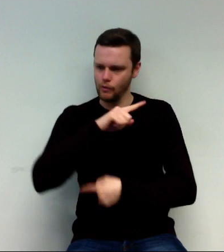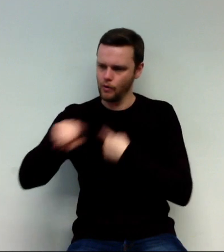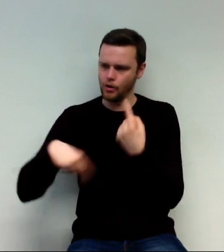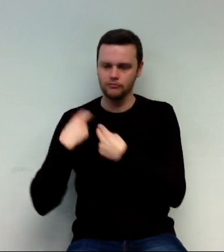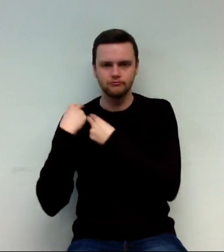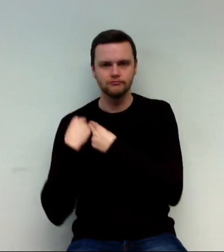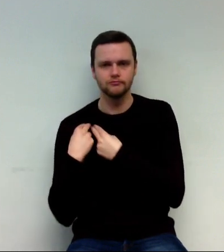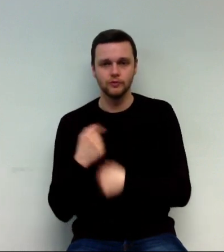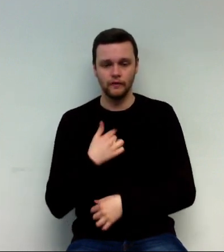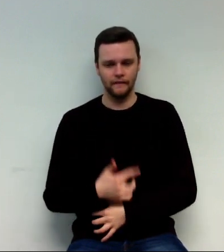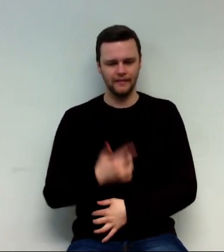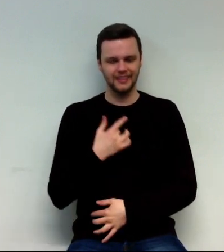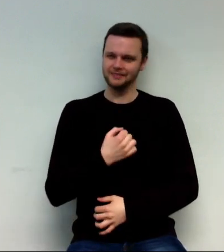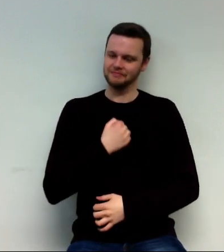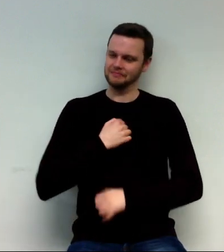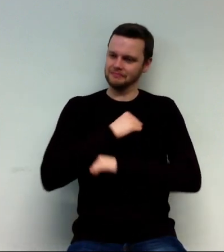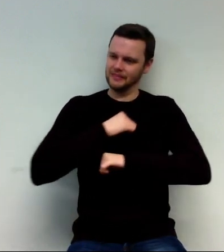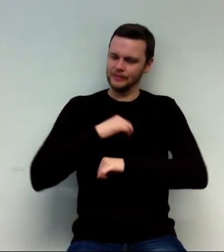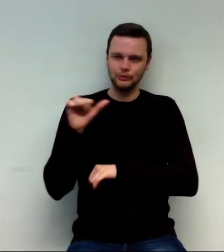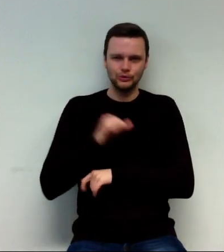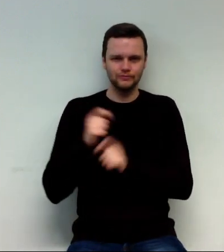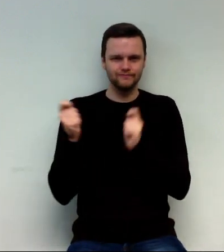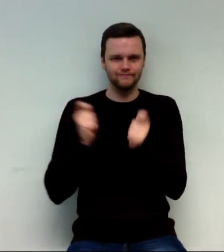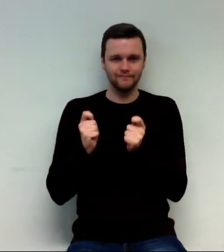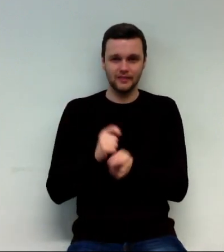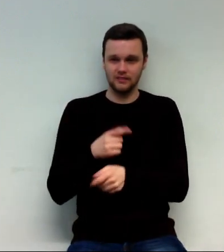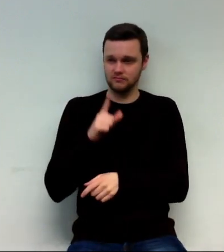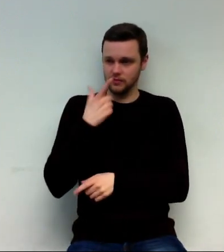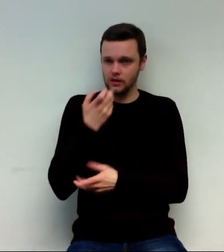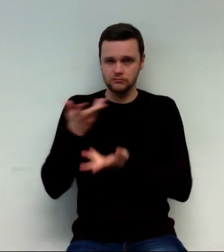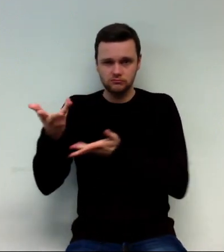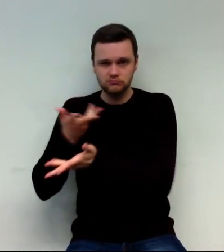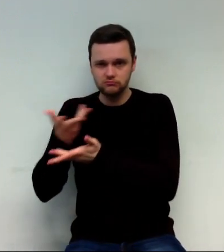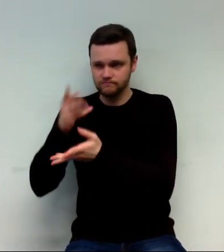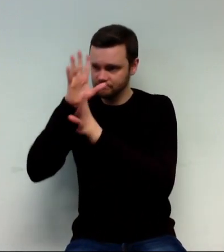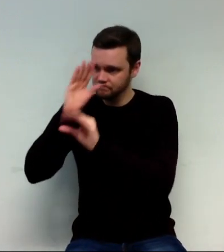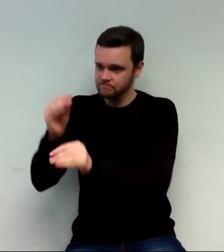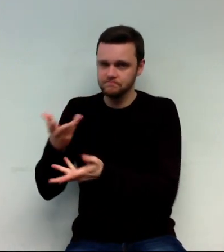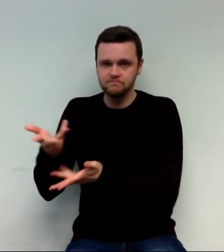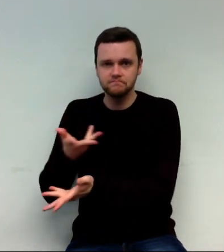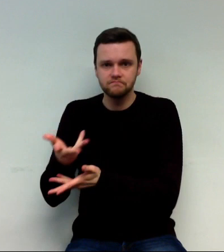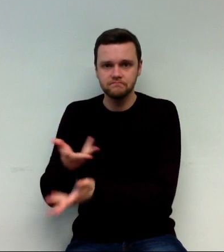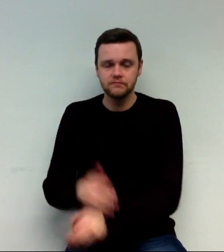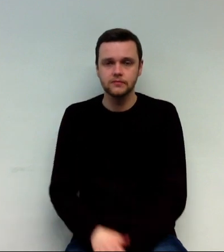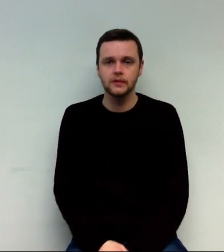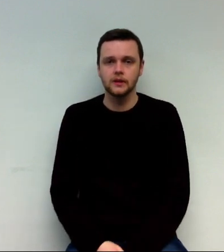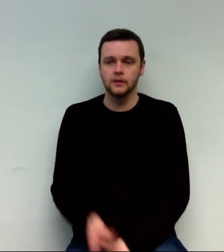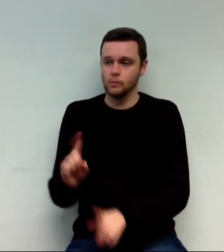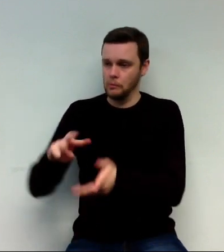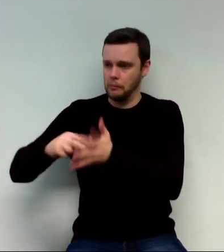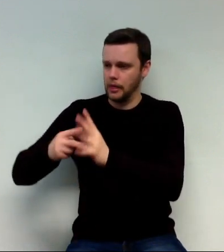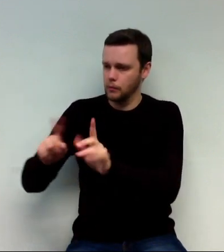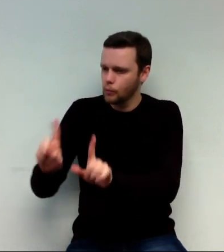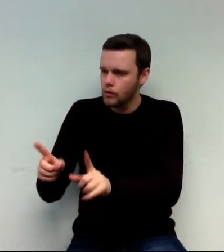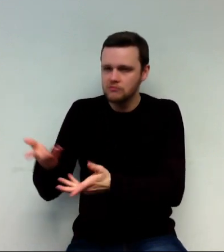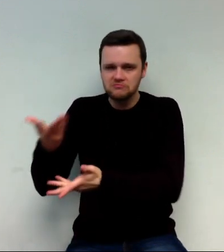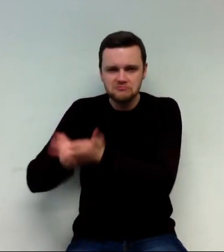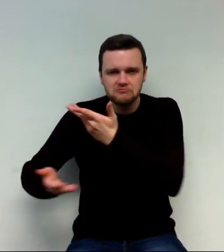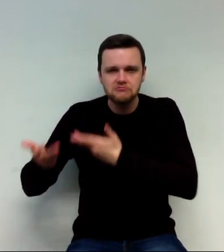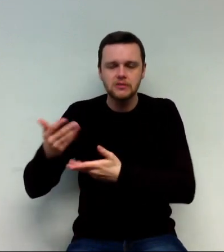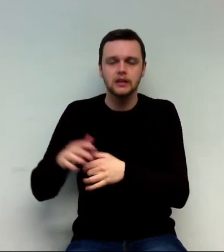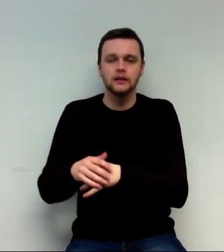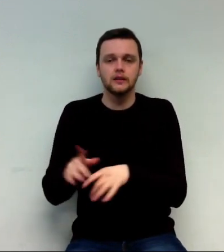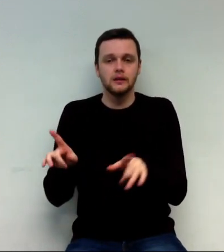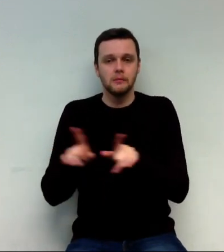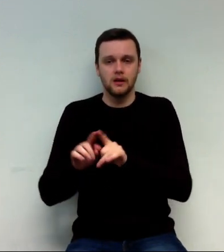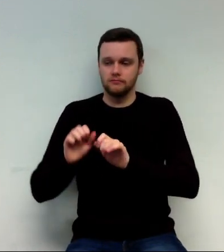change, it's definitely talk to them about that, find out what they're already have planned. And venues themselves also